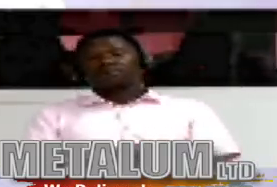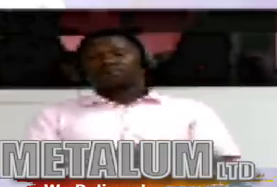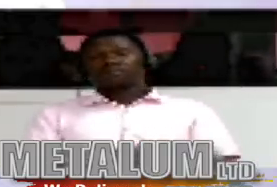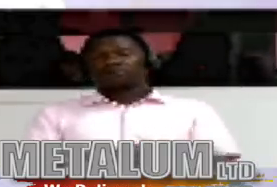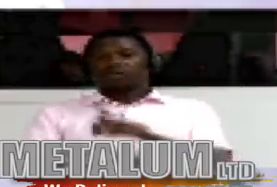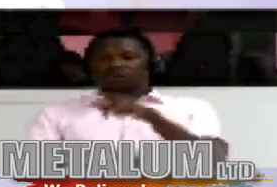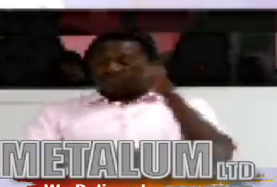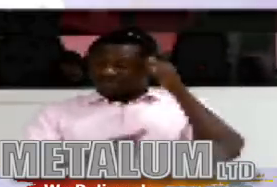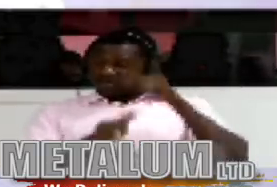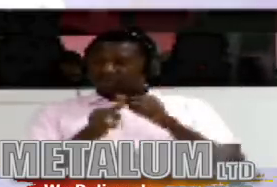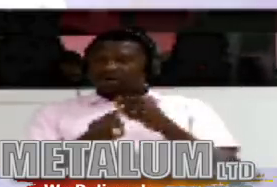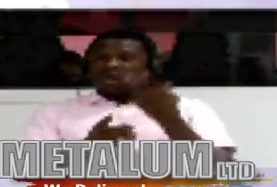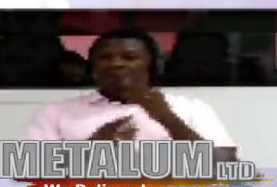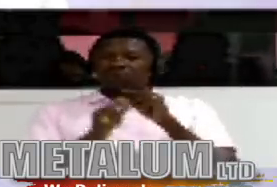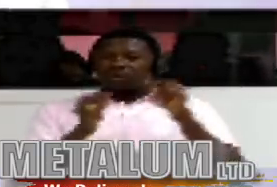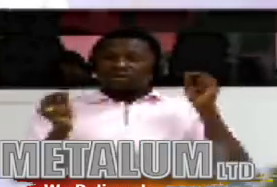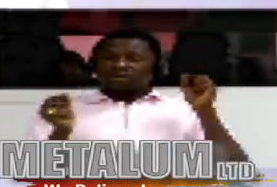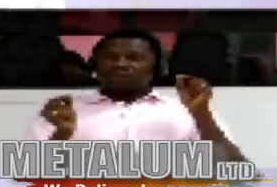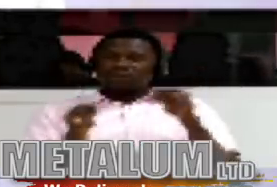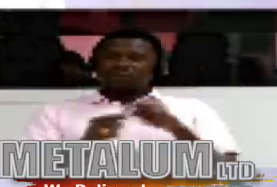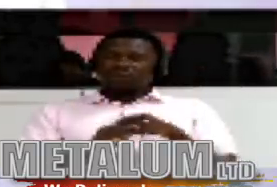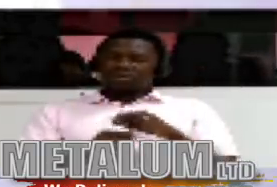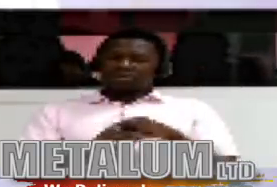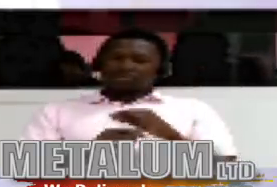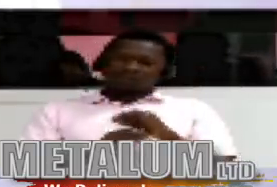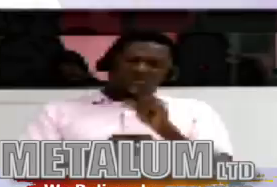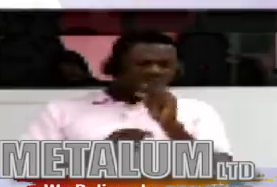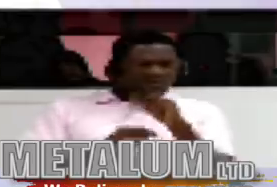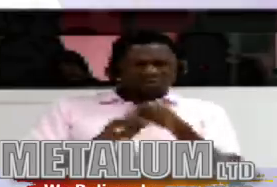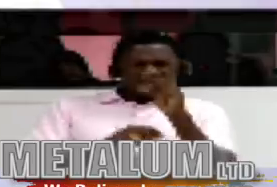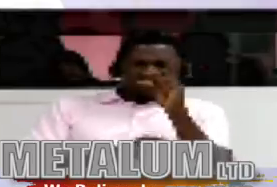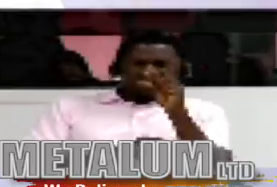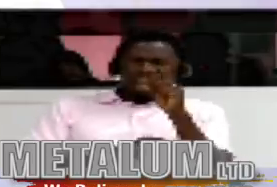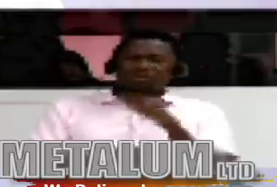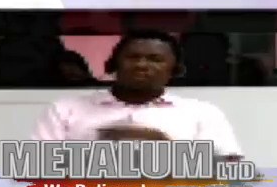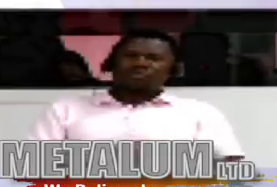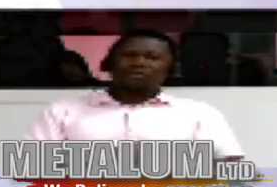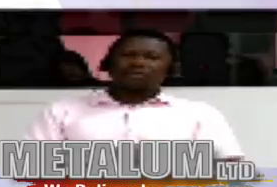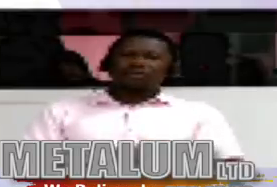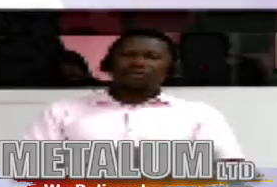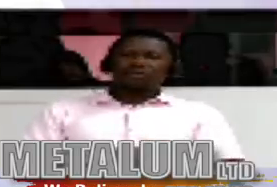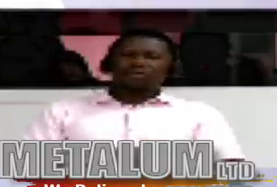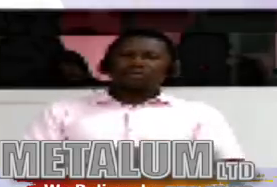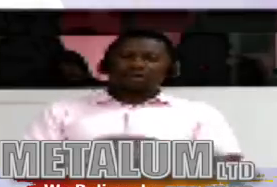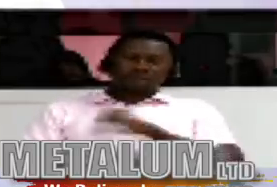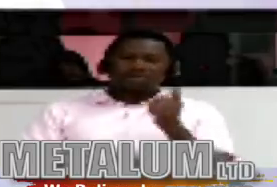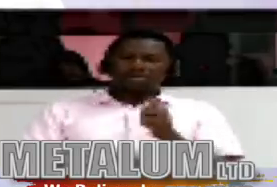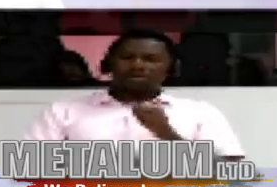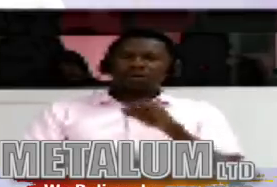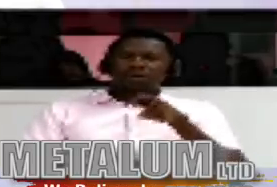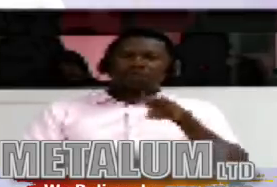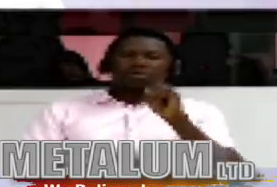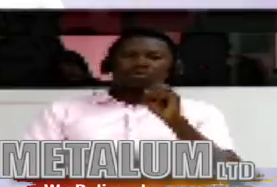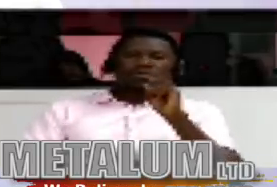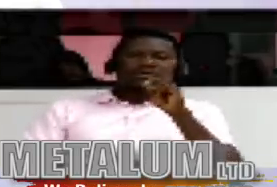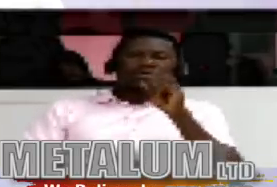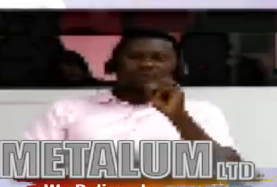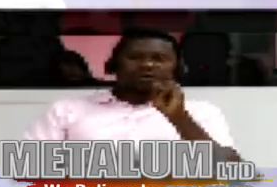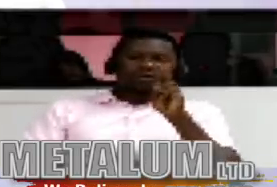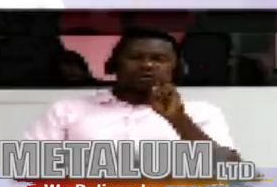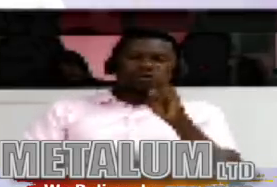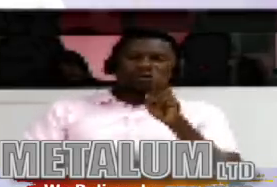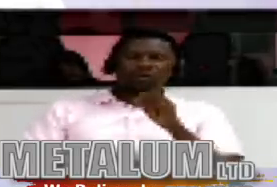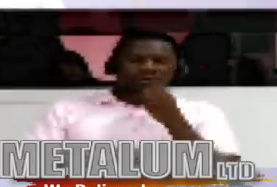Do you recall how long that lasted? Oh, just briefly. It was just brief. And then Modu told them to stop because he